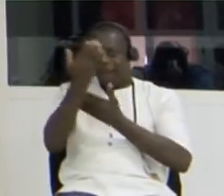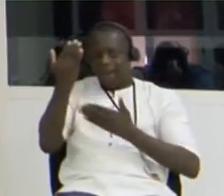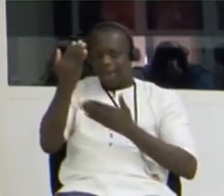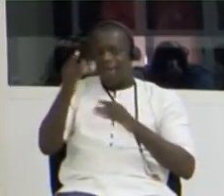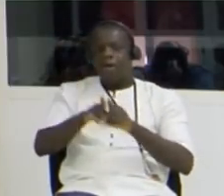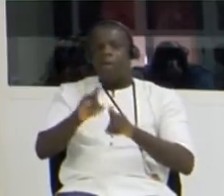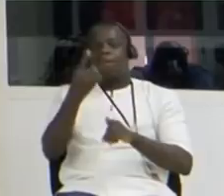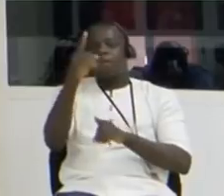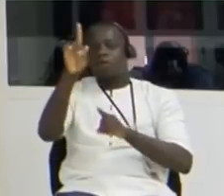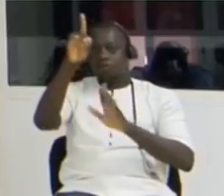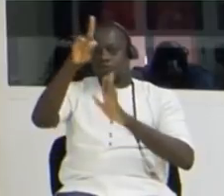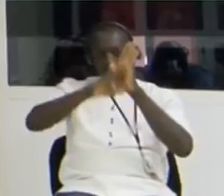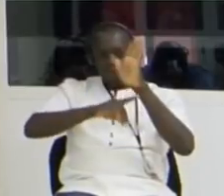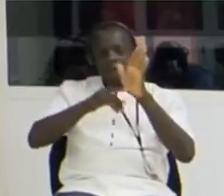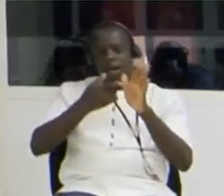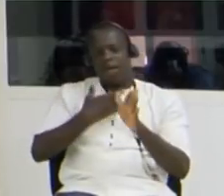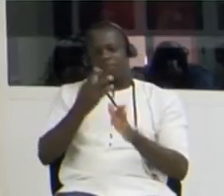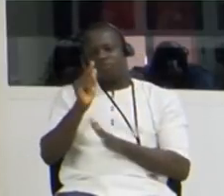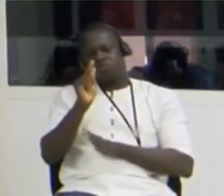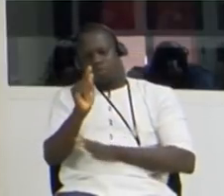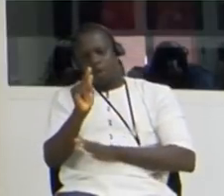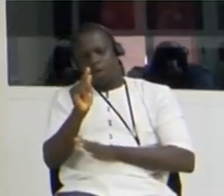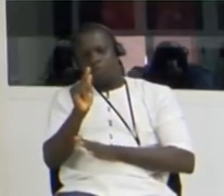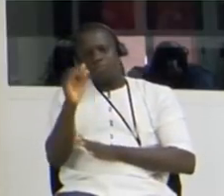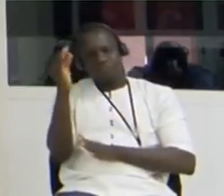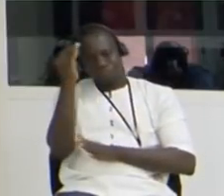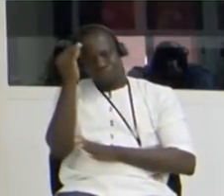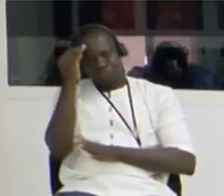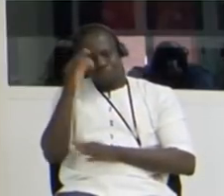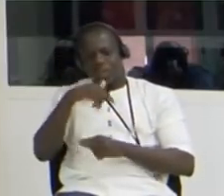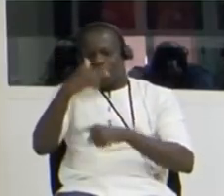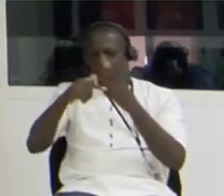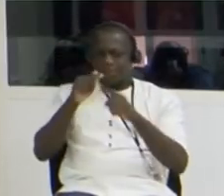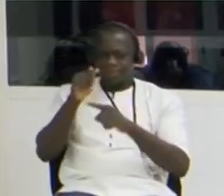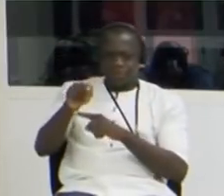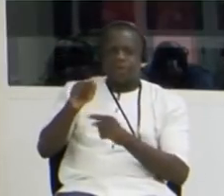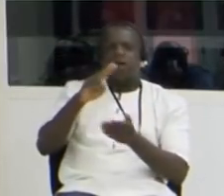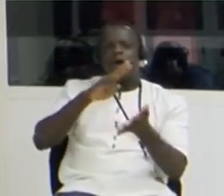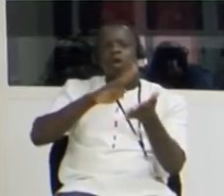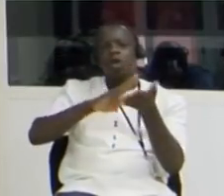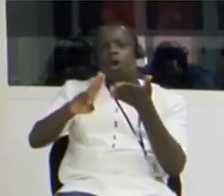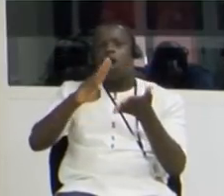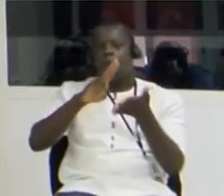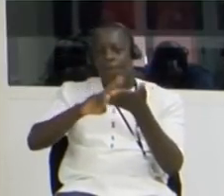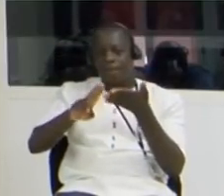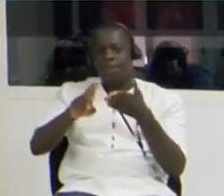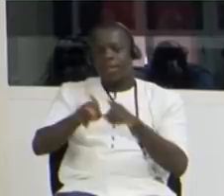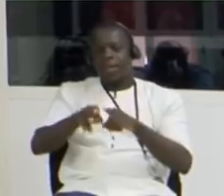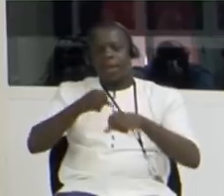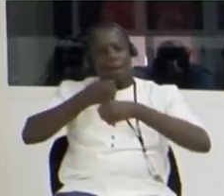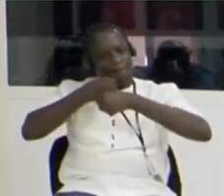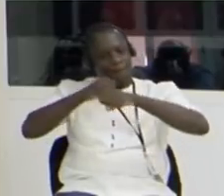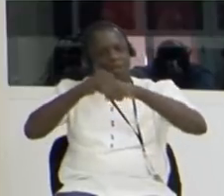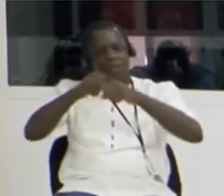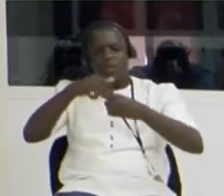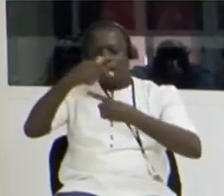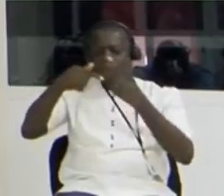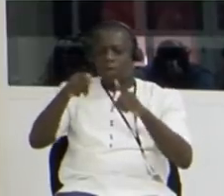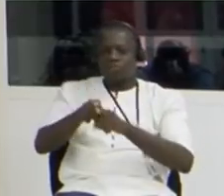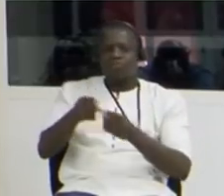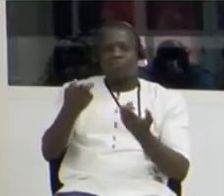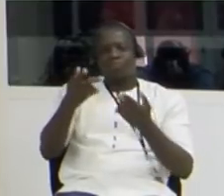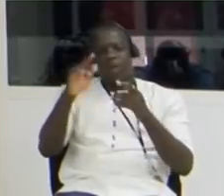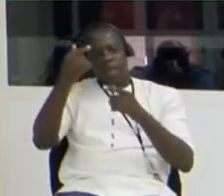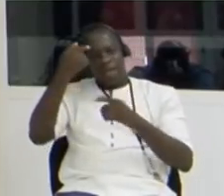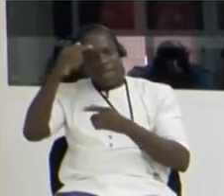at that time we have little knowledge about this. Normally it was the platform that they were practicing together with their talent